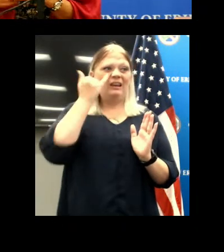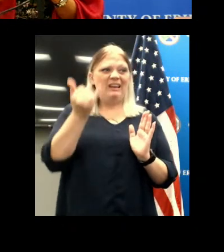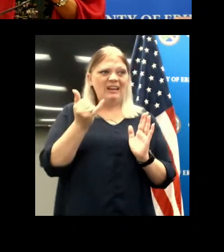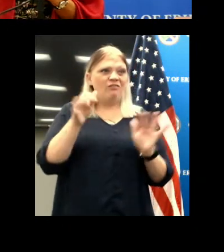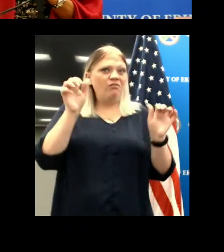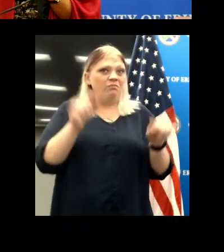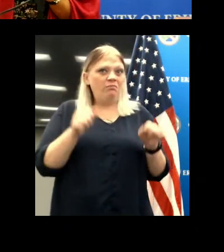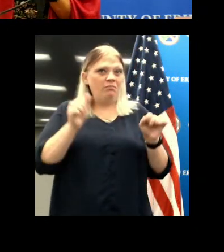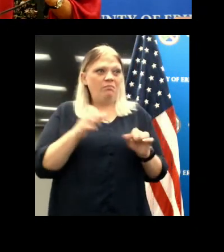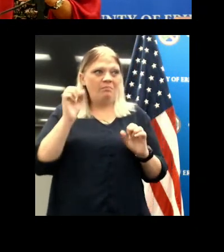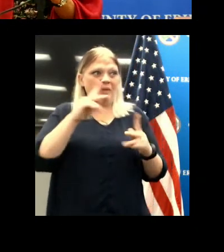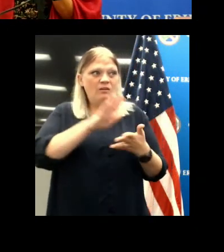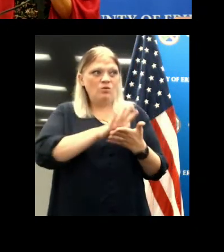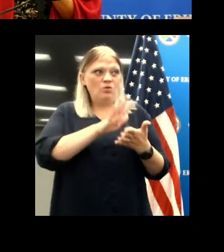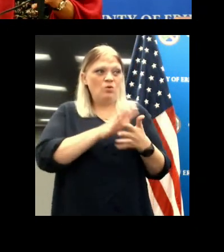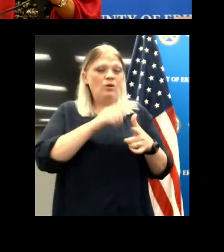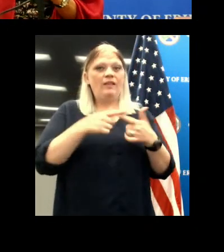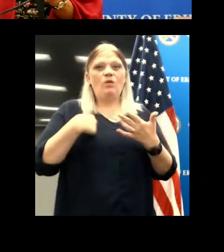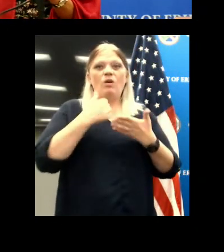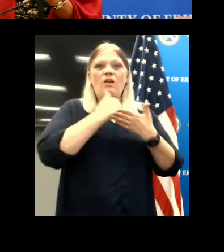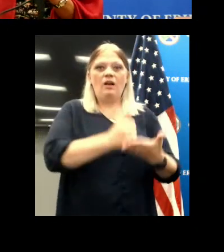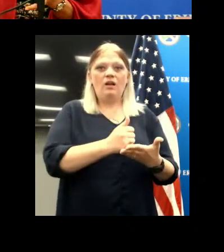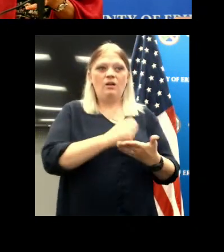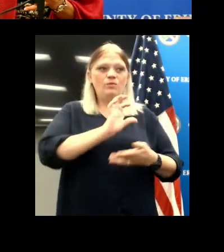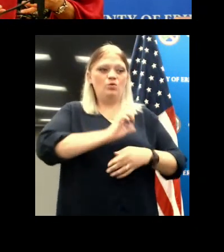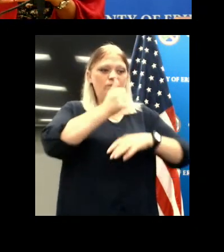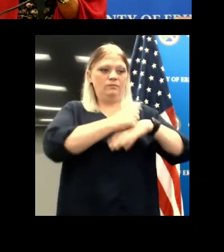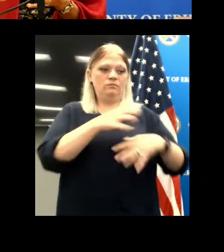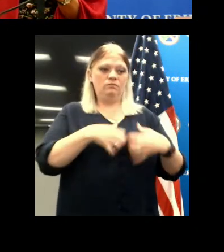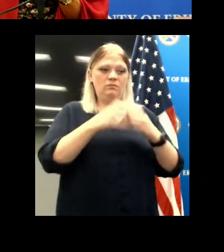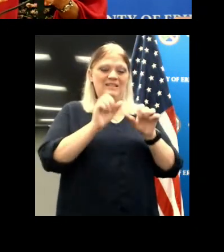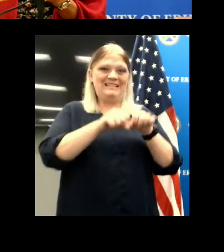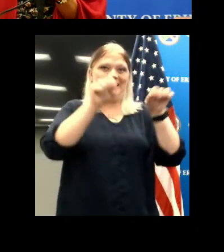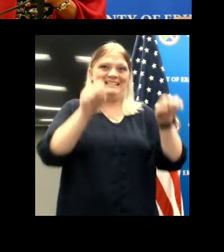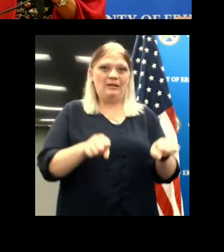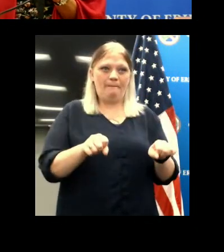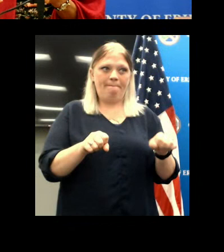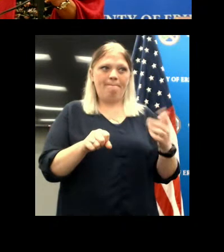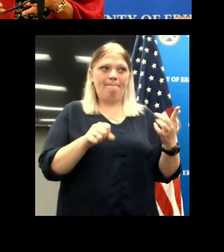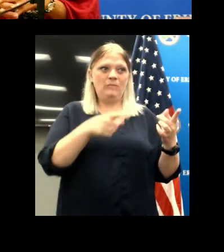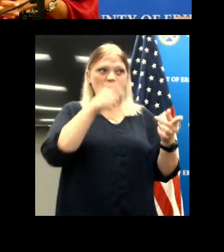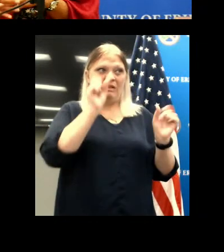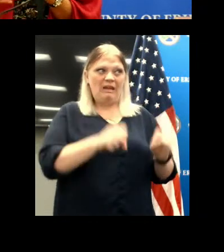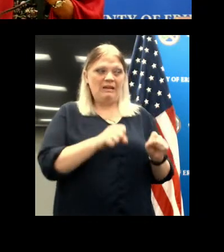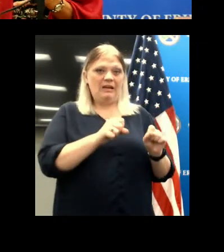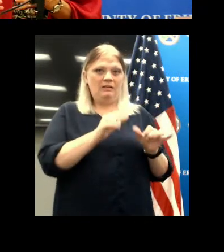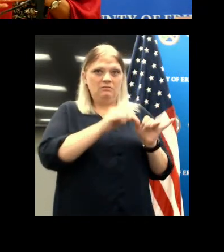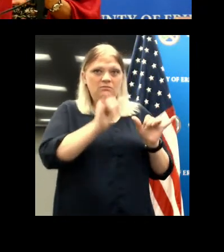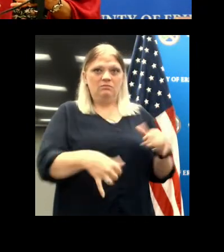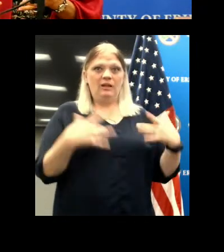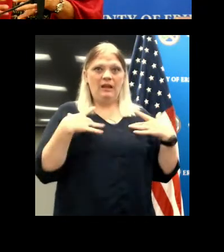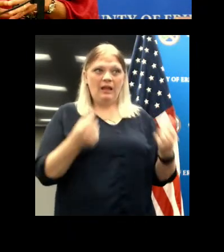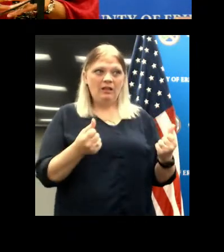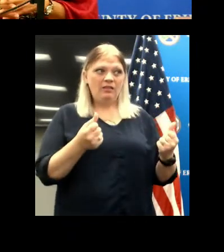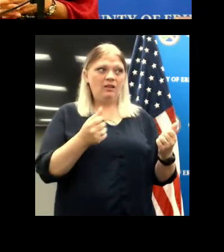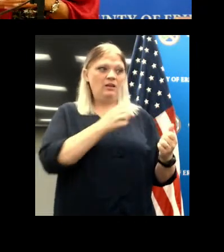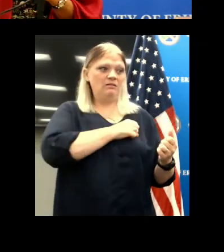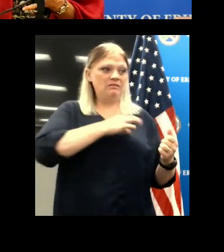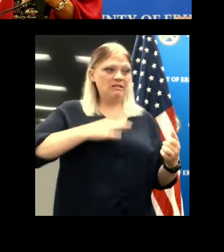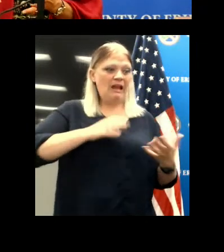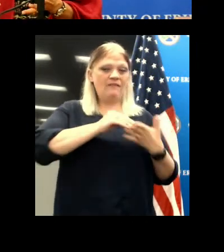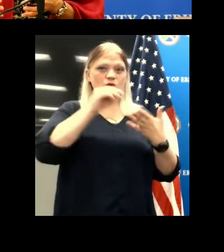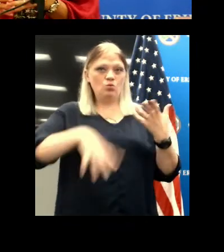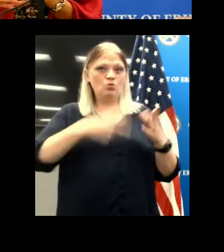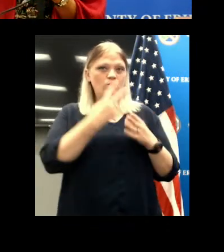back, we're helping the schools put systems in place so they will able to stay healthy among their students and their staff. So